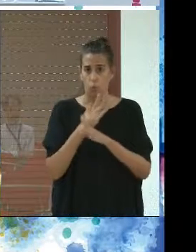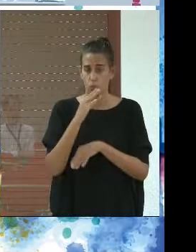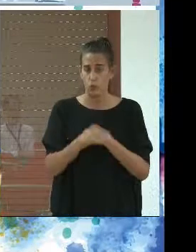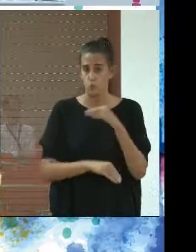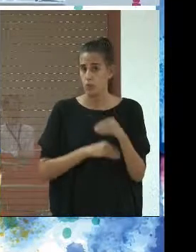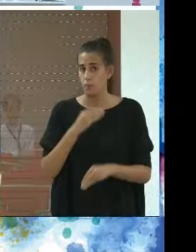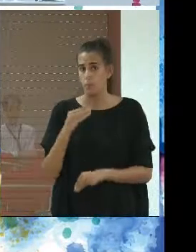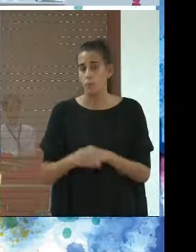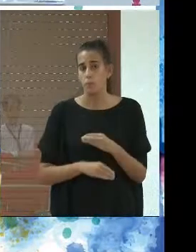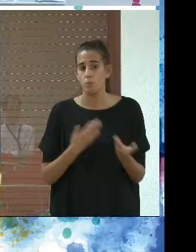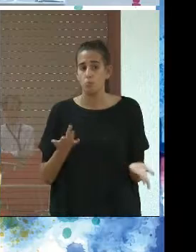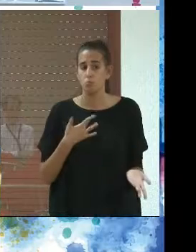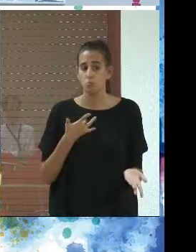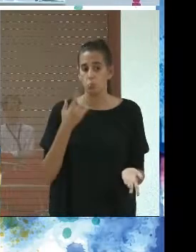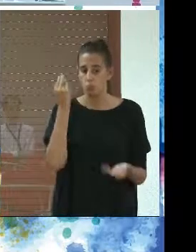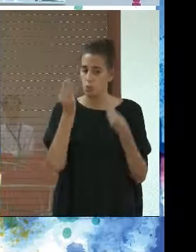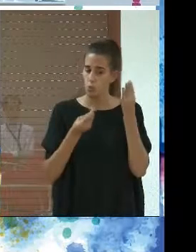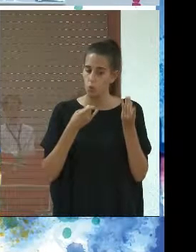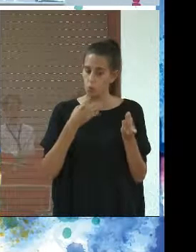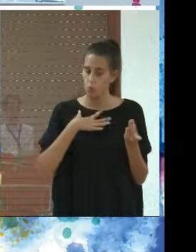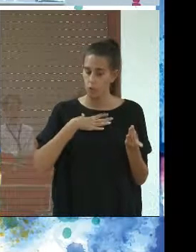because we know that